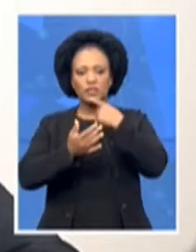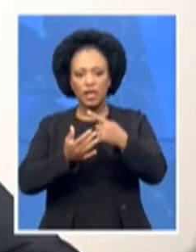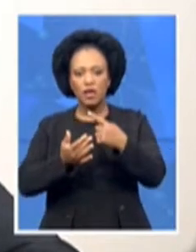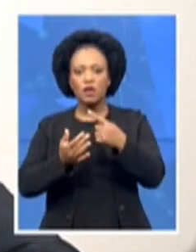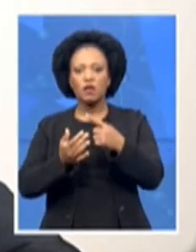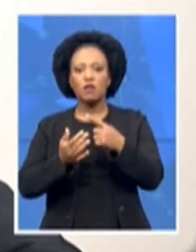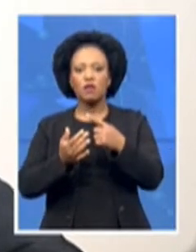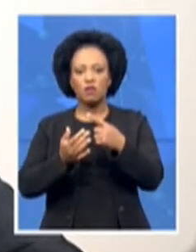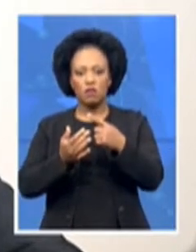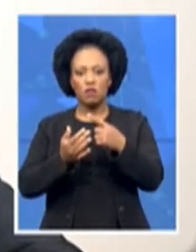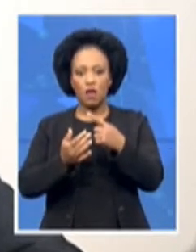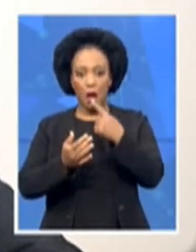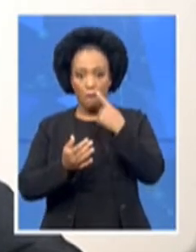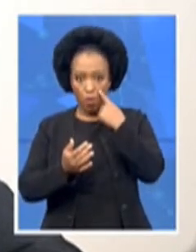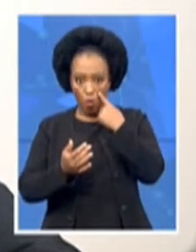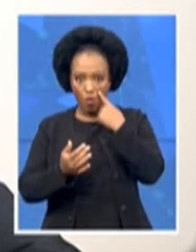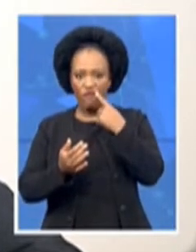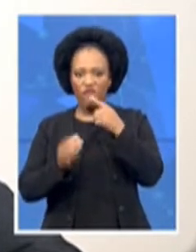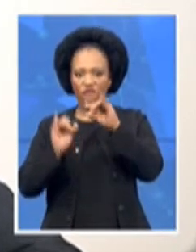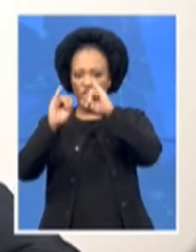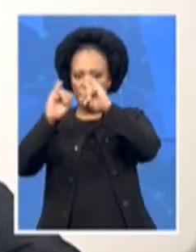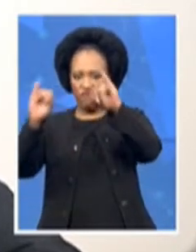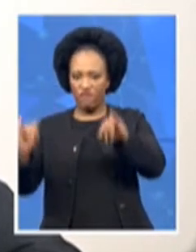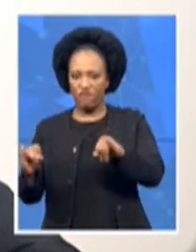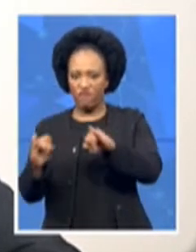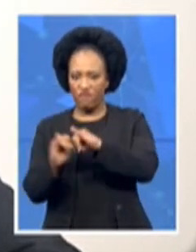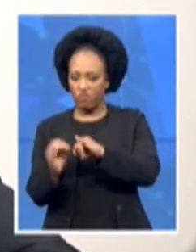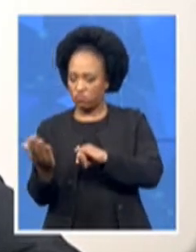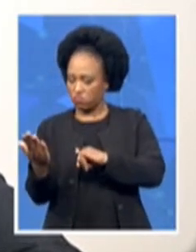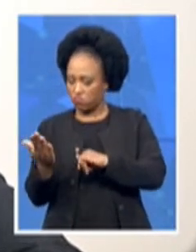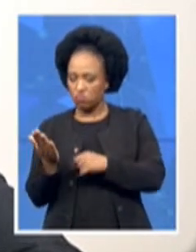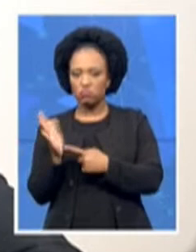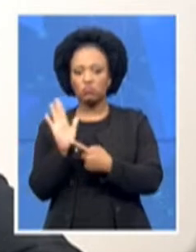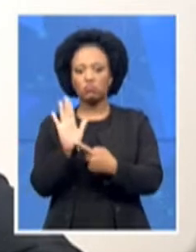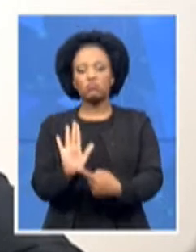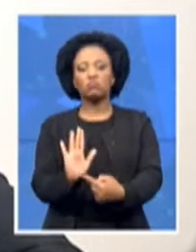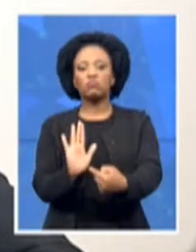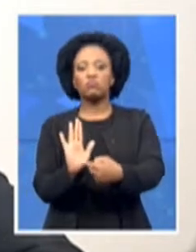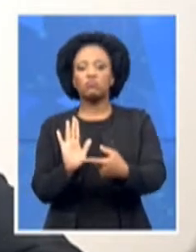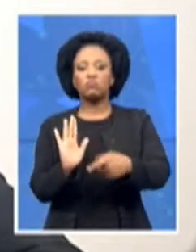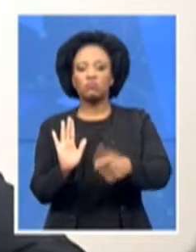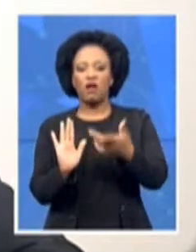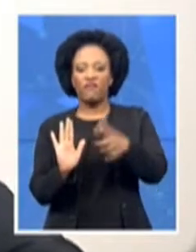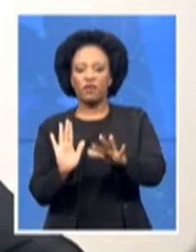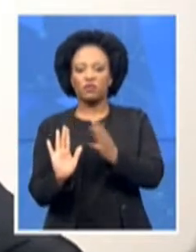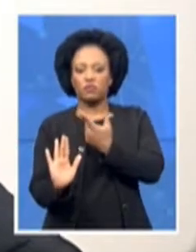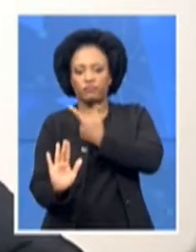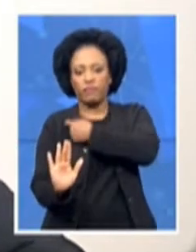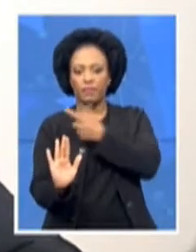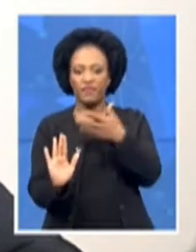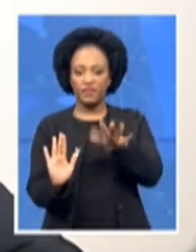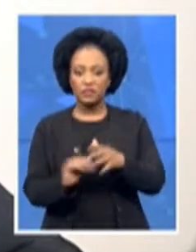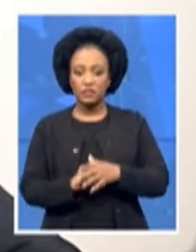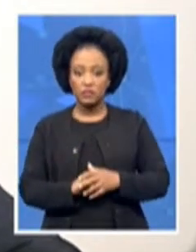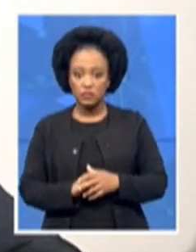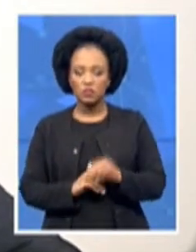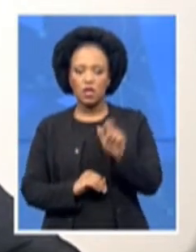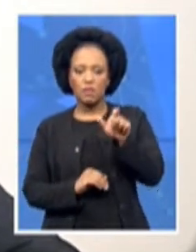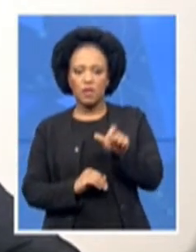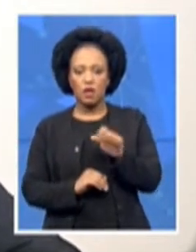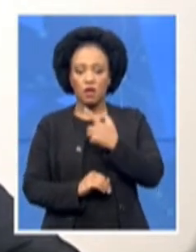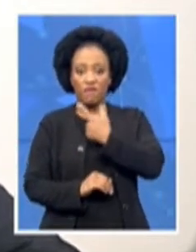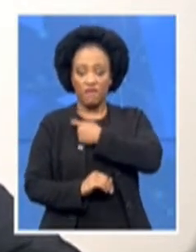a policy which encourages that people who are vaccinated can access a lot more other